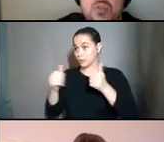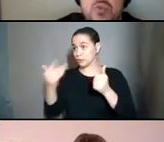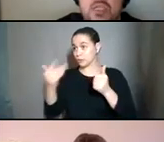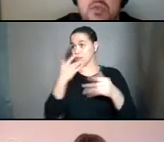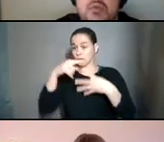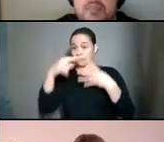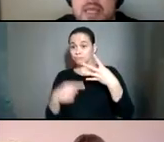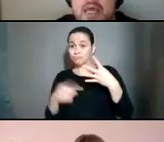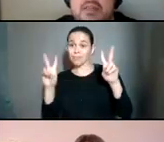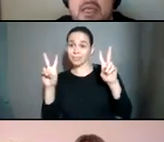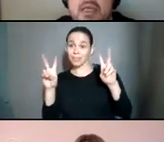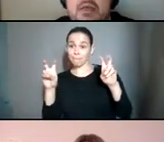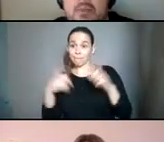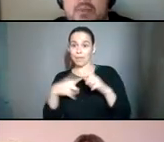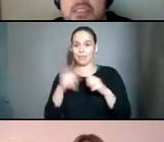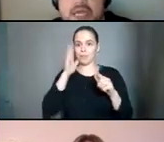path.